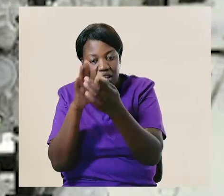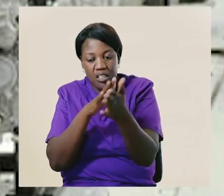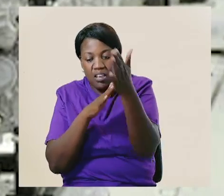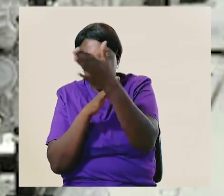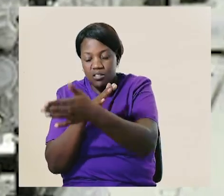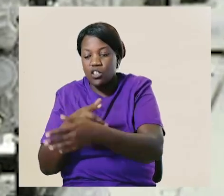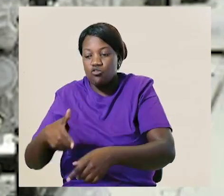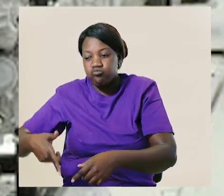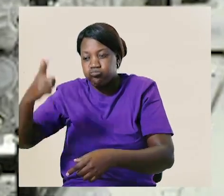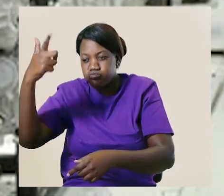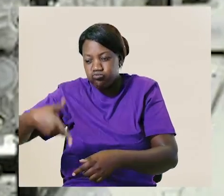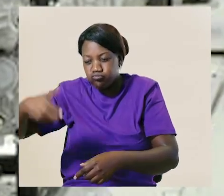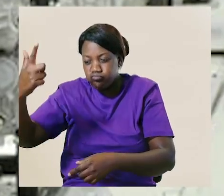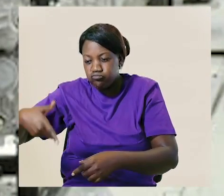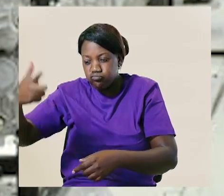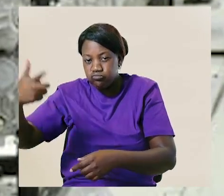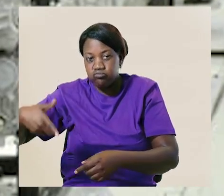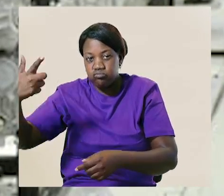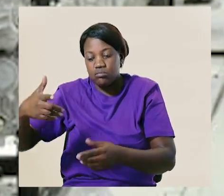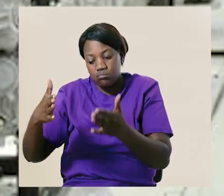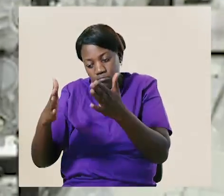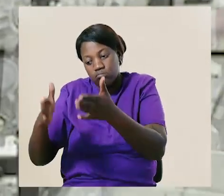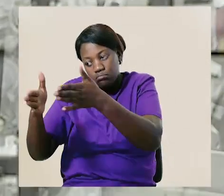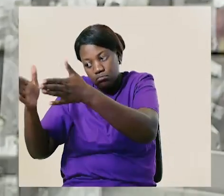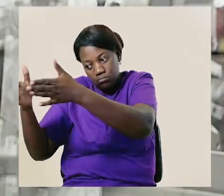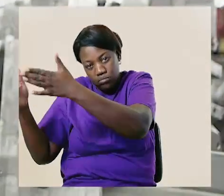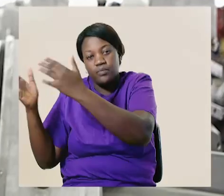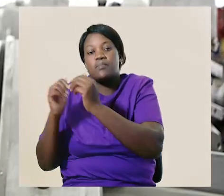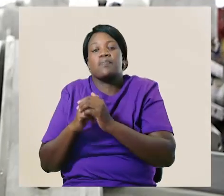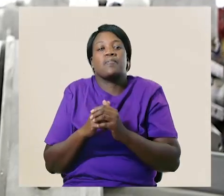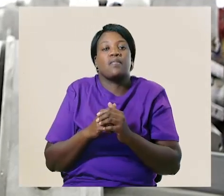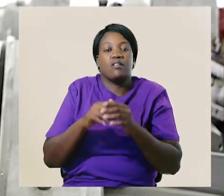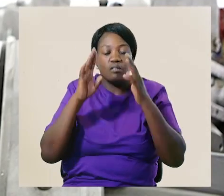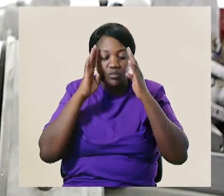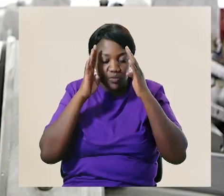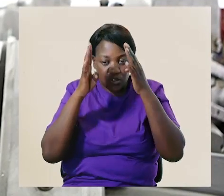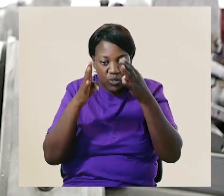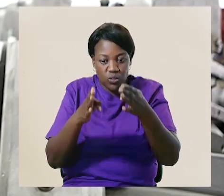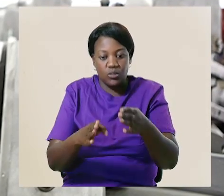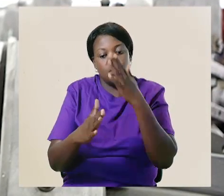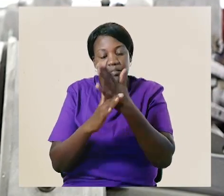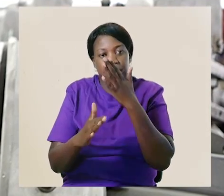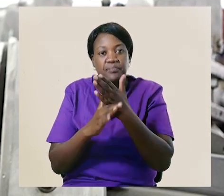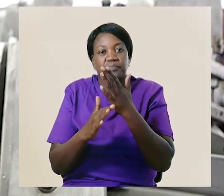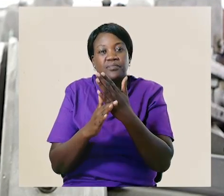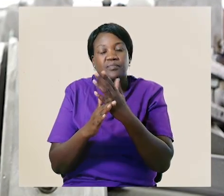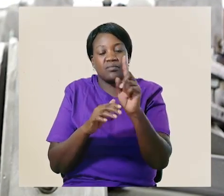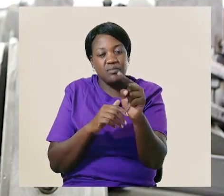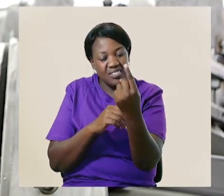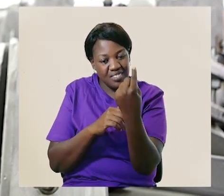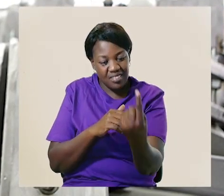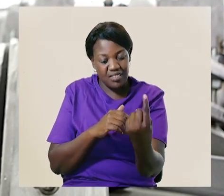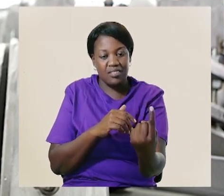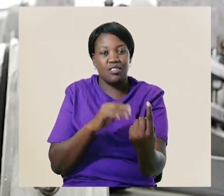one sprays or paints the car, and so on. By concentrating on a particular job, each worker becomes